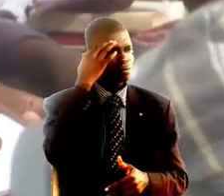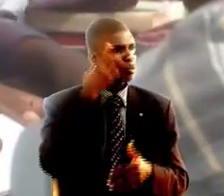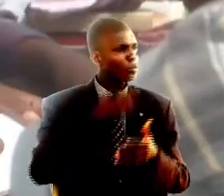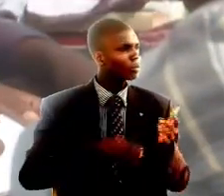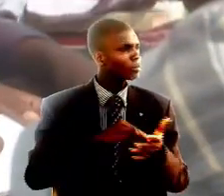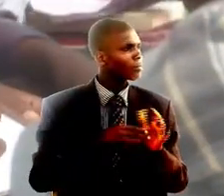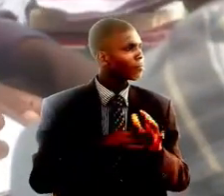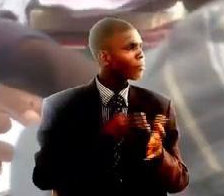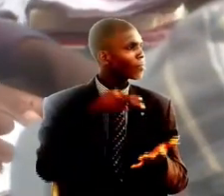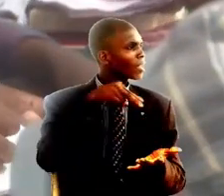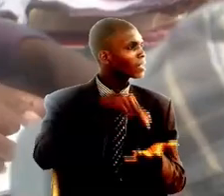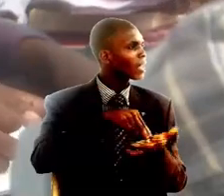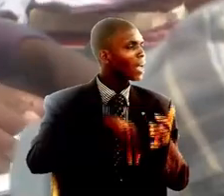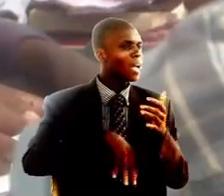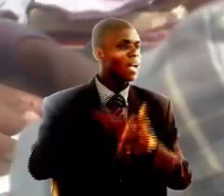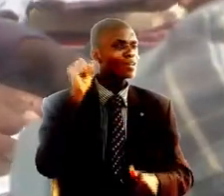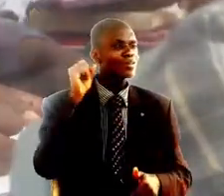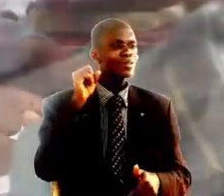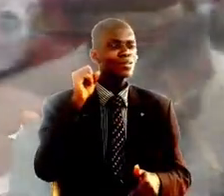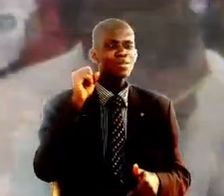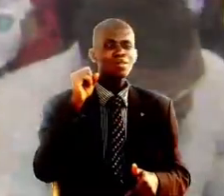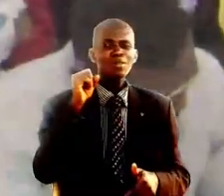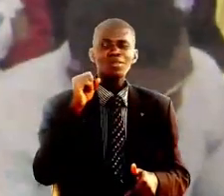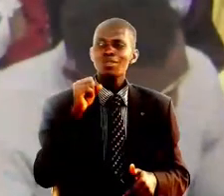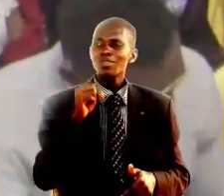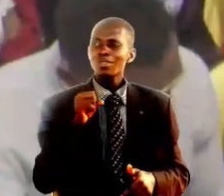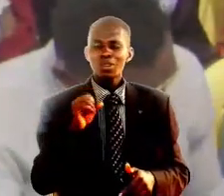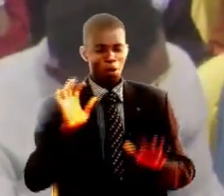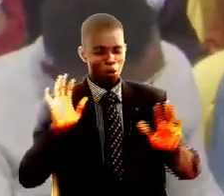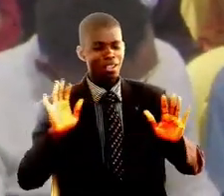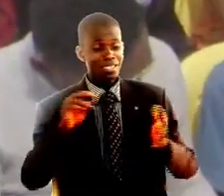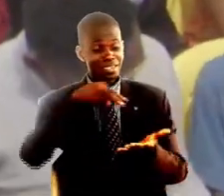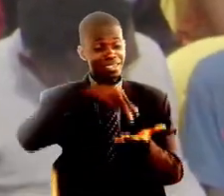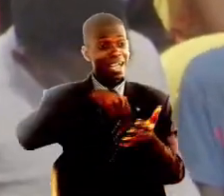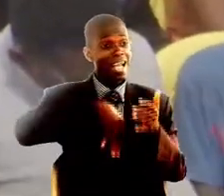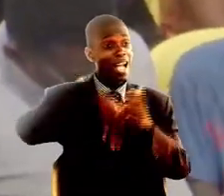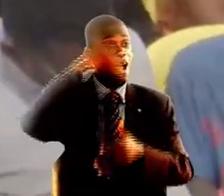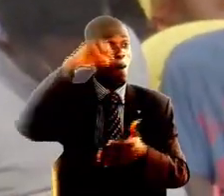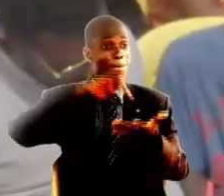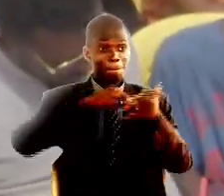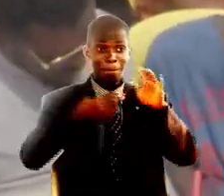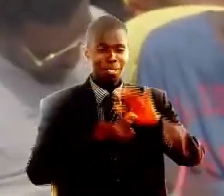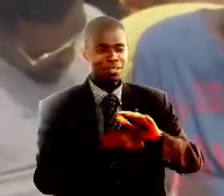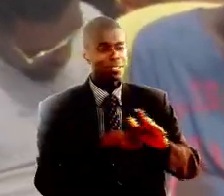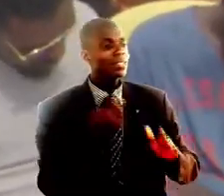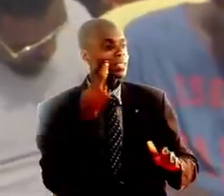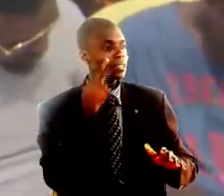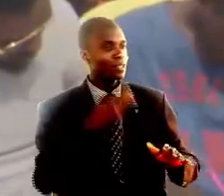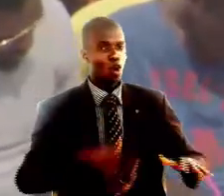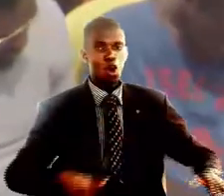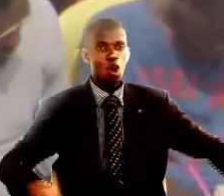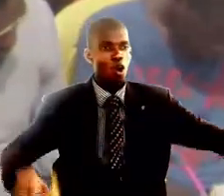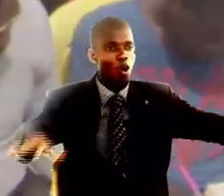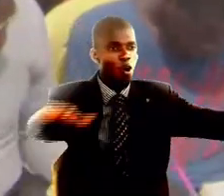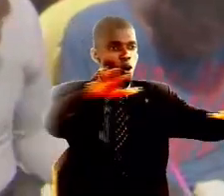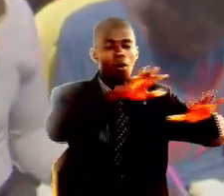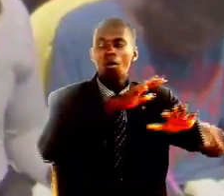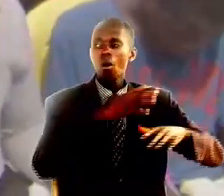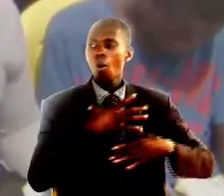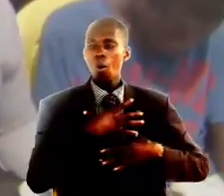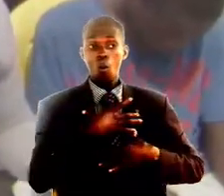they sulk, they complain, they're moody, they throw tantrums, and you know,